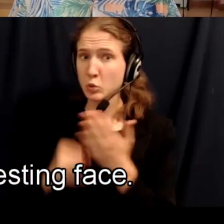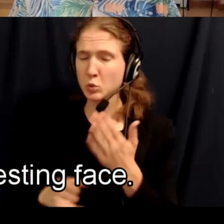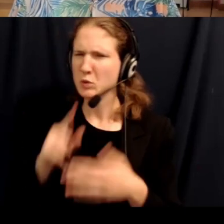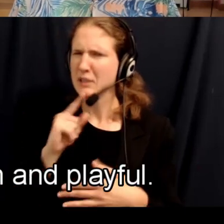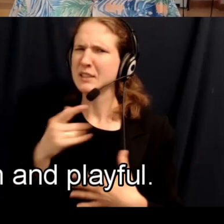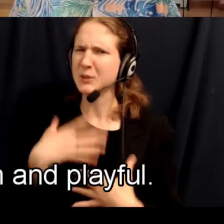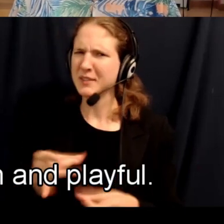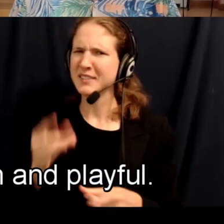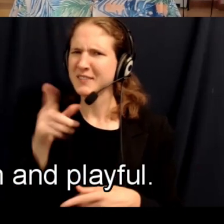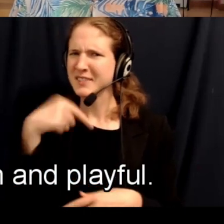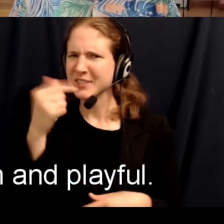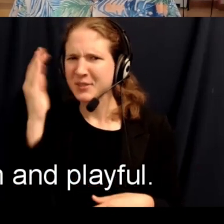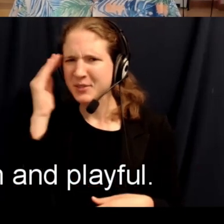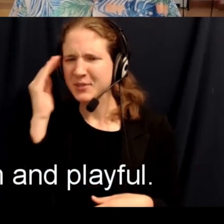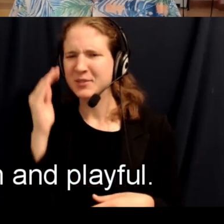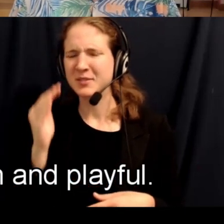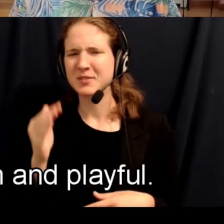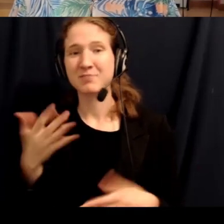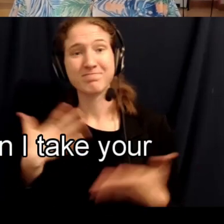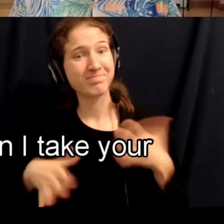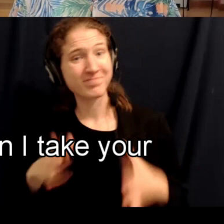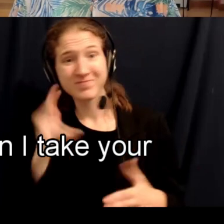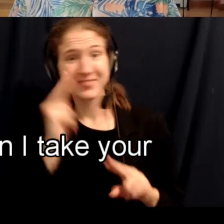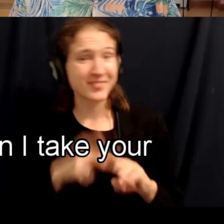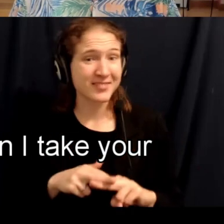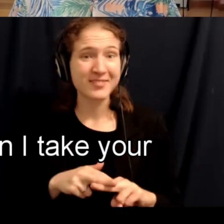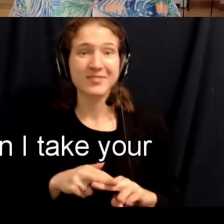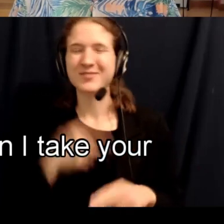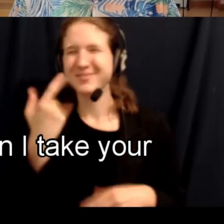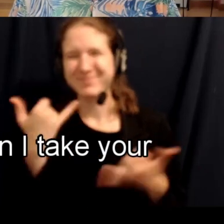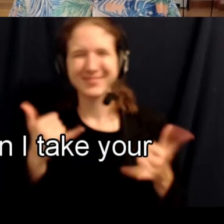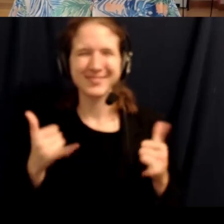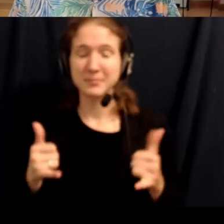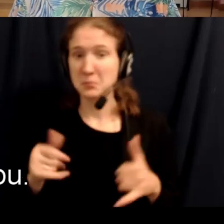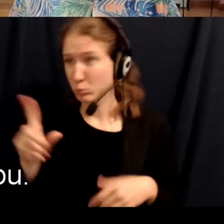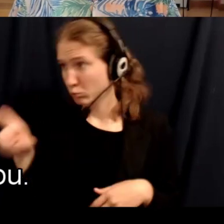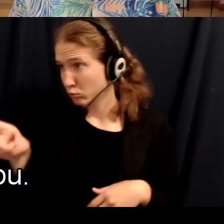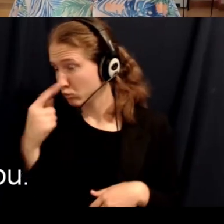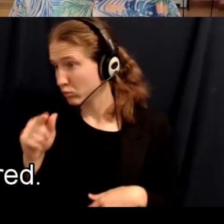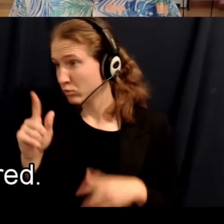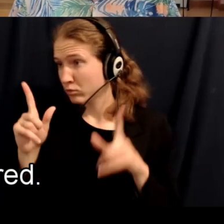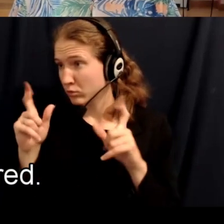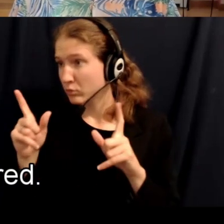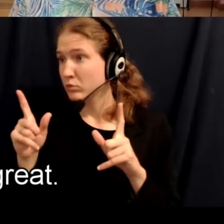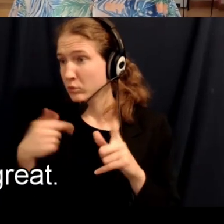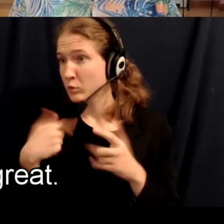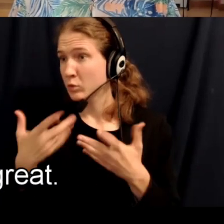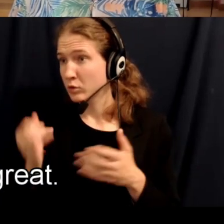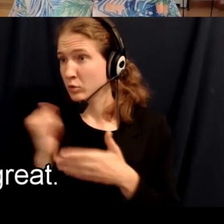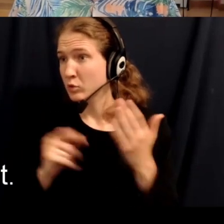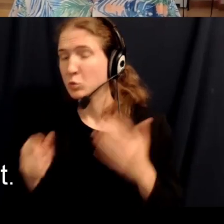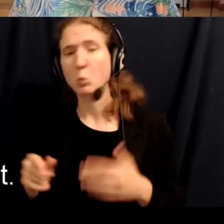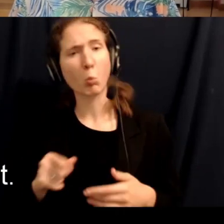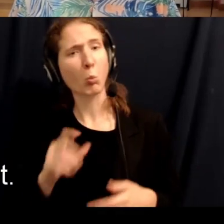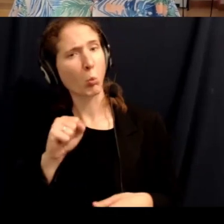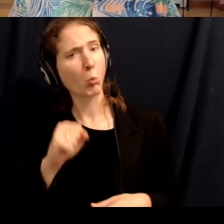interesting face. He was dressed kind of fun and playful, and I asked him, I said, "Can I take your photograph? I'd like to draw you." And he was flattered. He said, "This is so